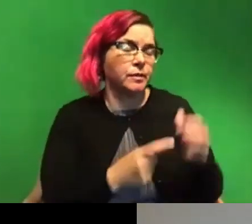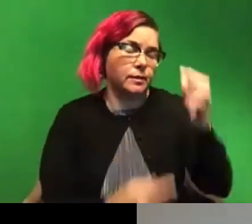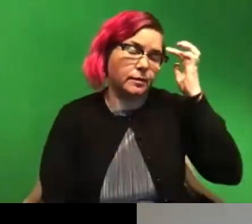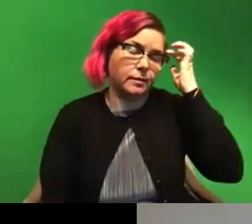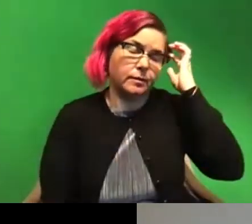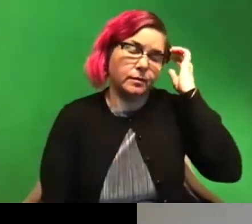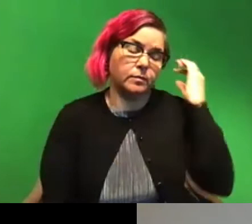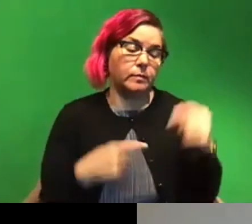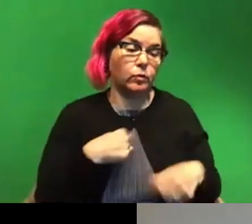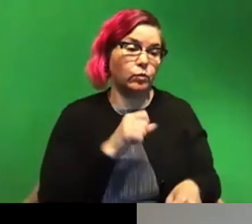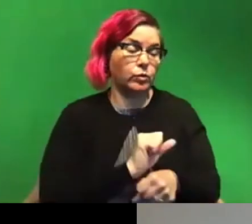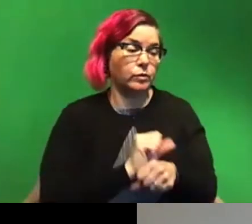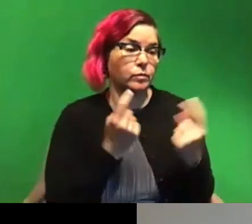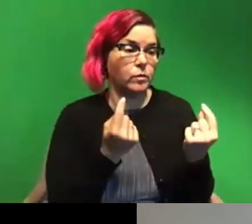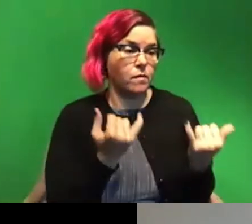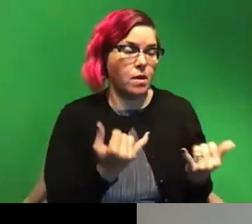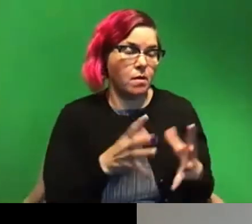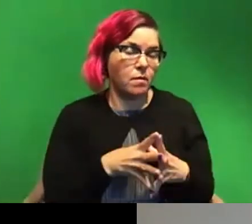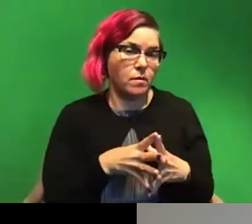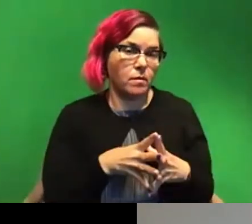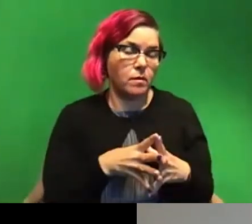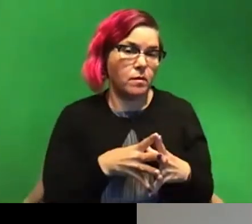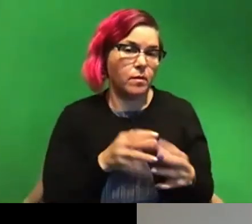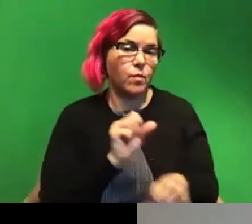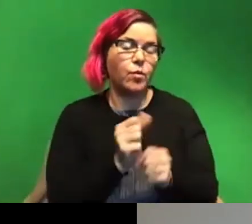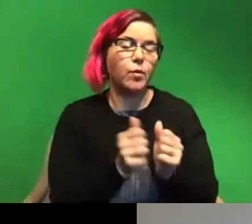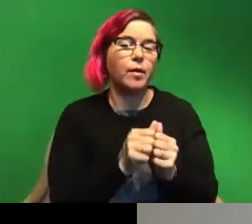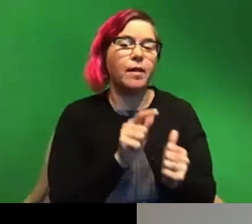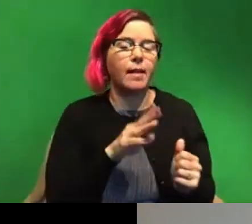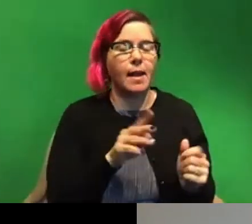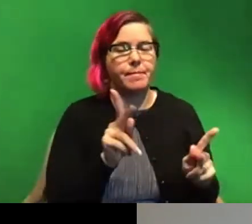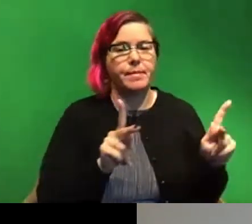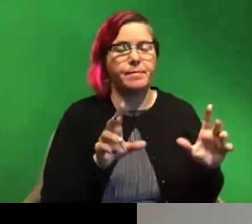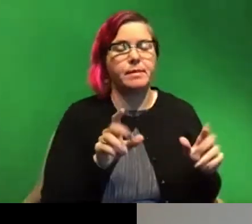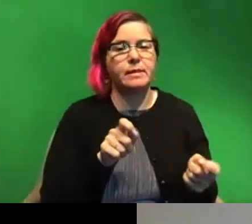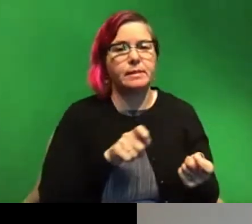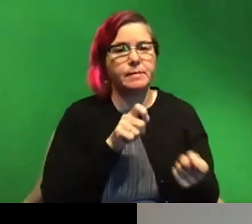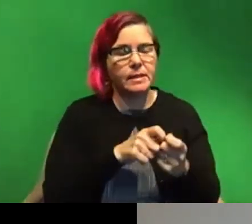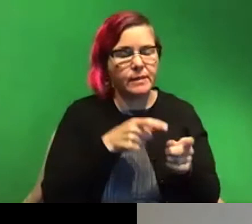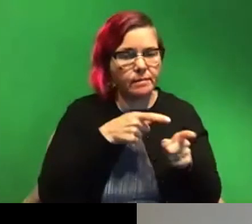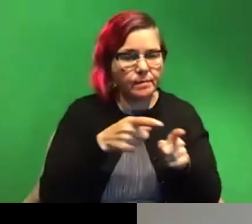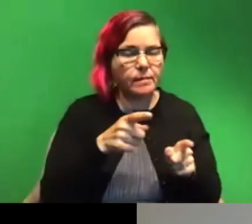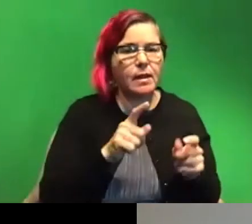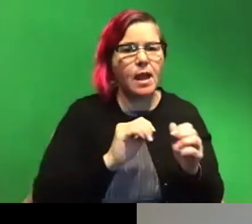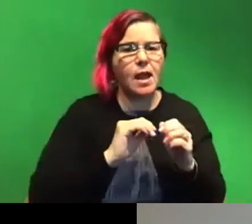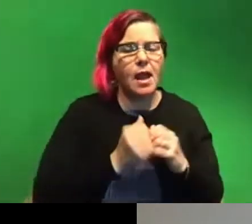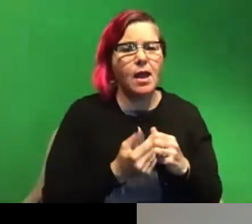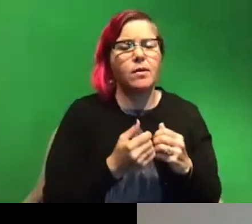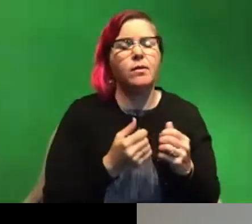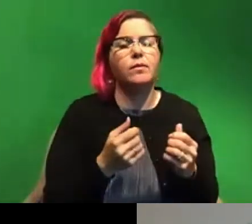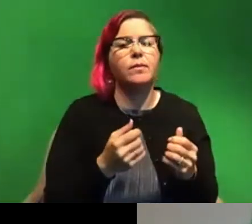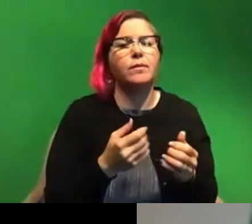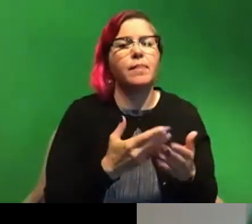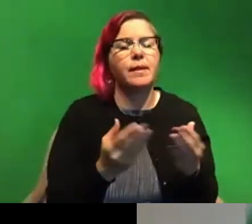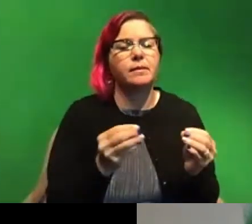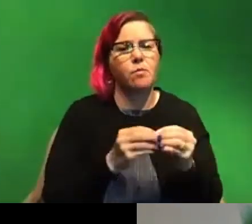that I'm working on right now is I'm actually working with a lab of people who are specifically looking at how to make things more